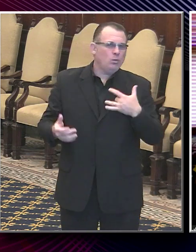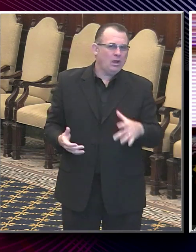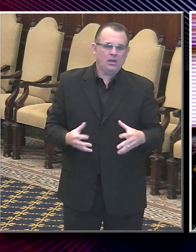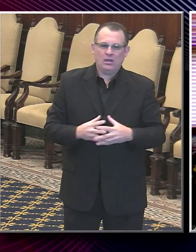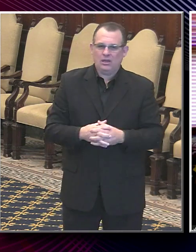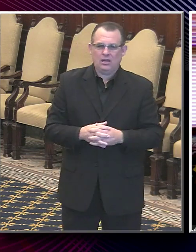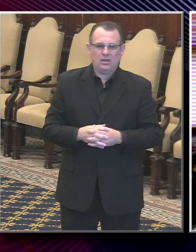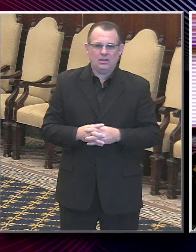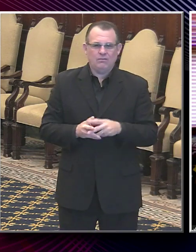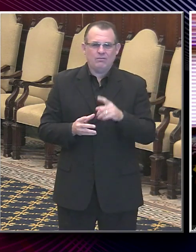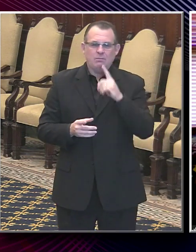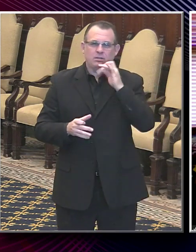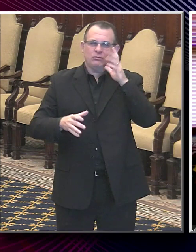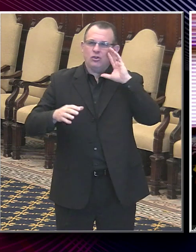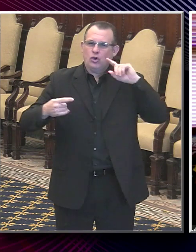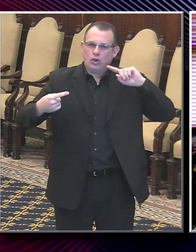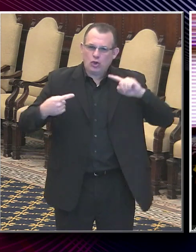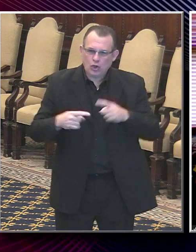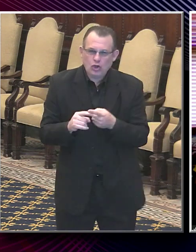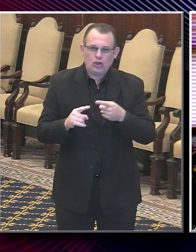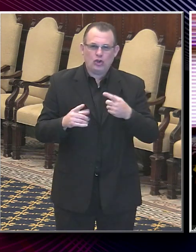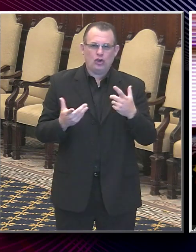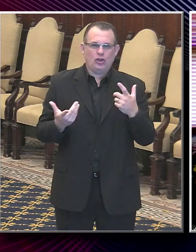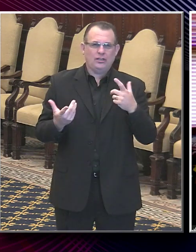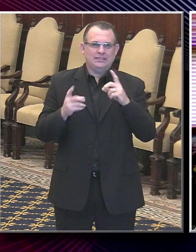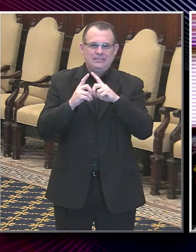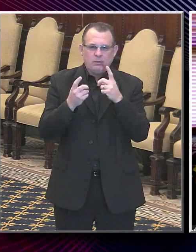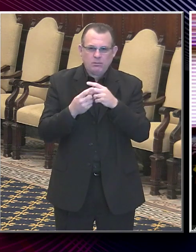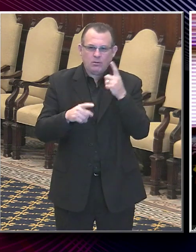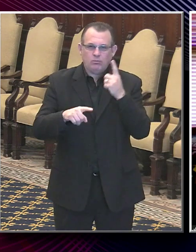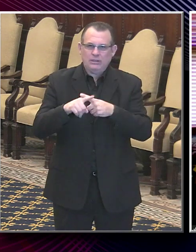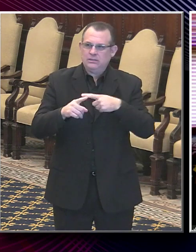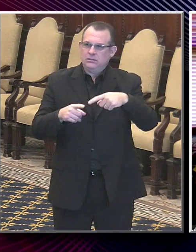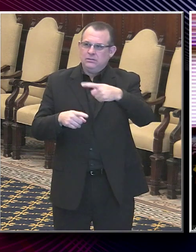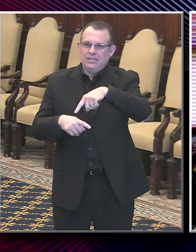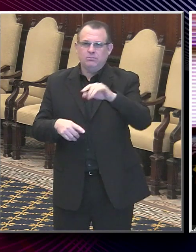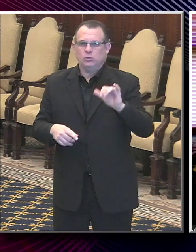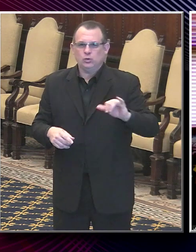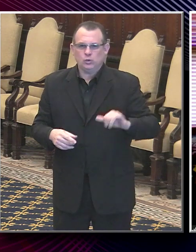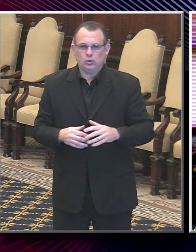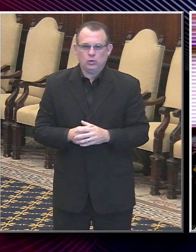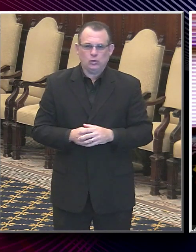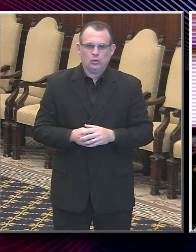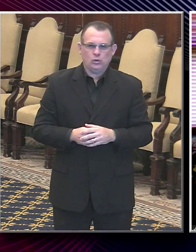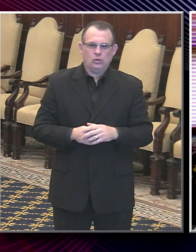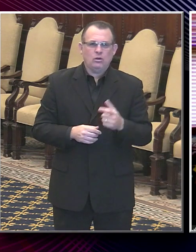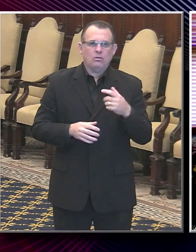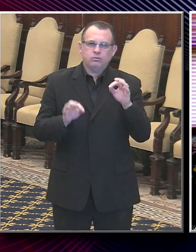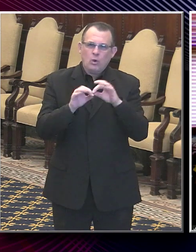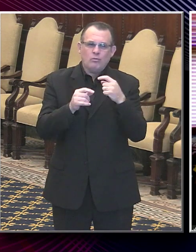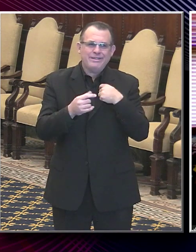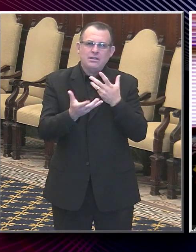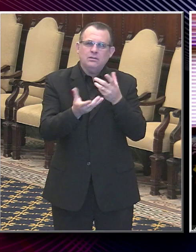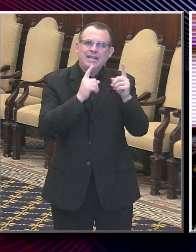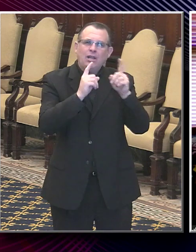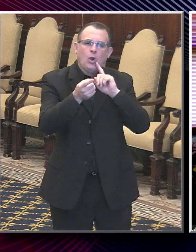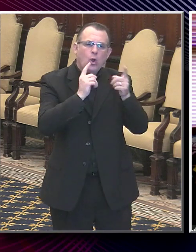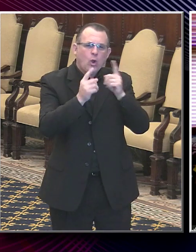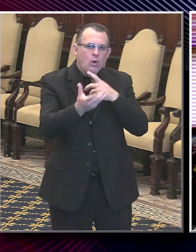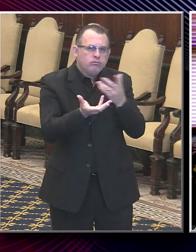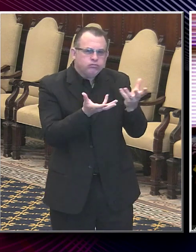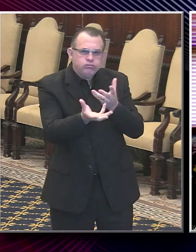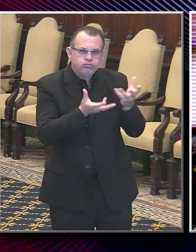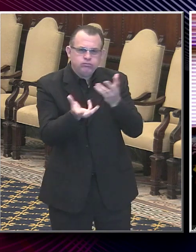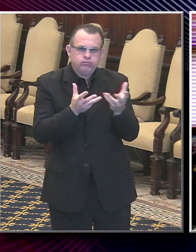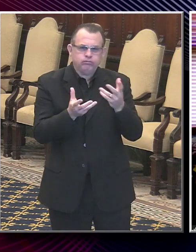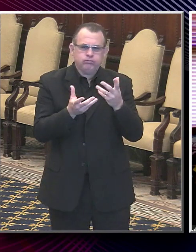police department to do something like that. We will continue hope to be able to reason with people. There's going to be folks in our society that are going to ignore it, and